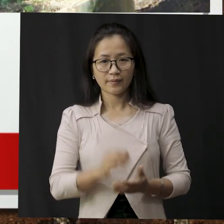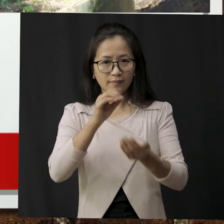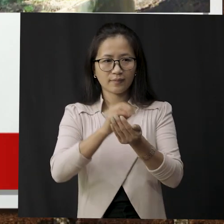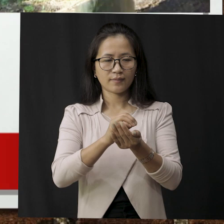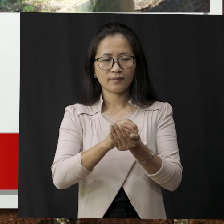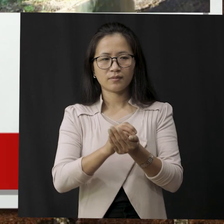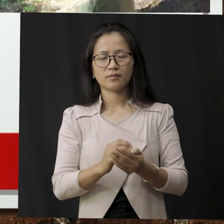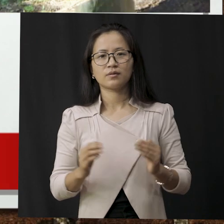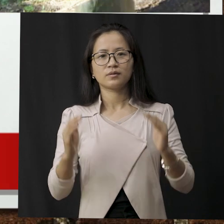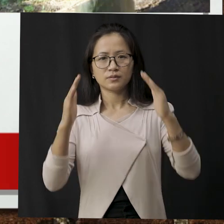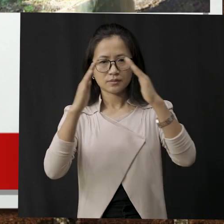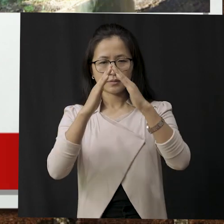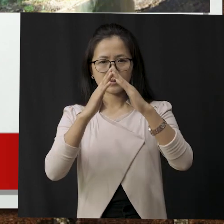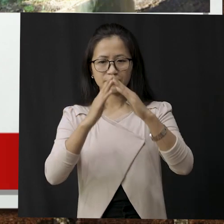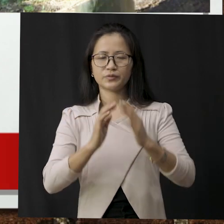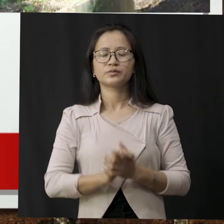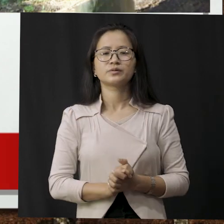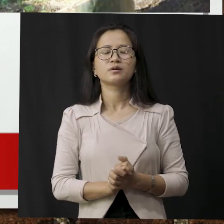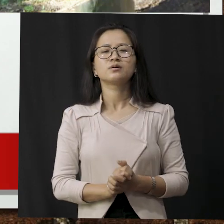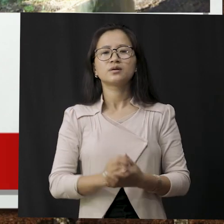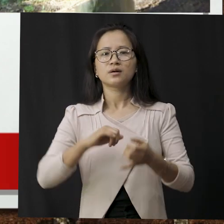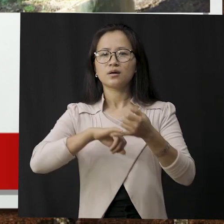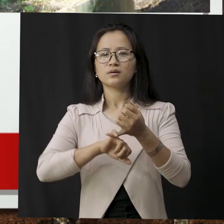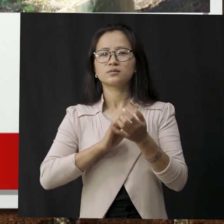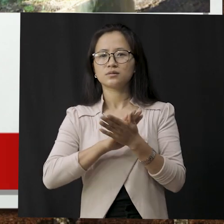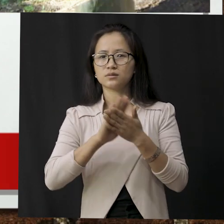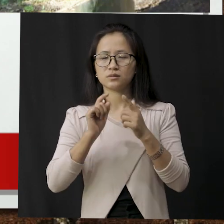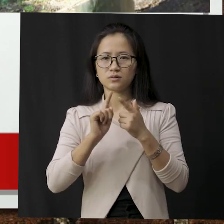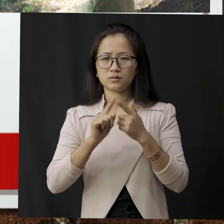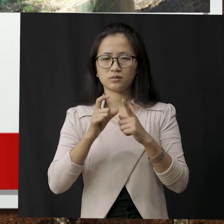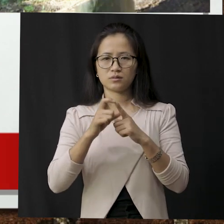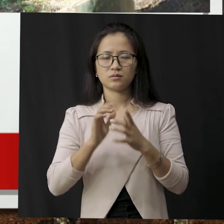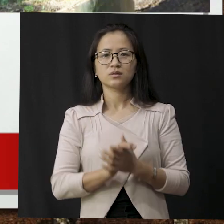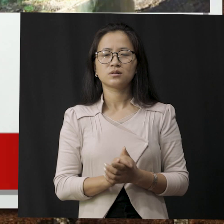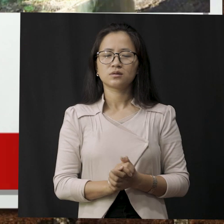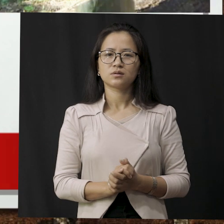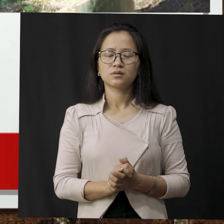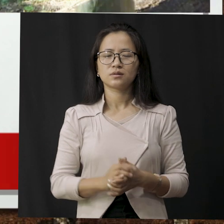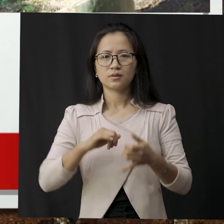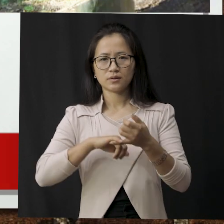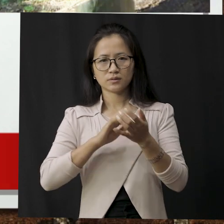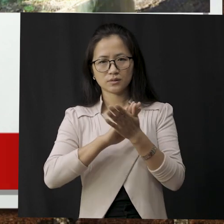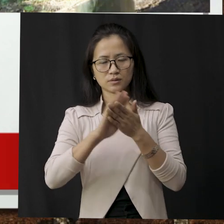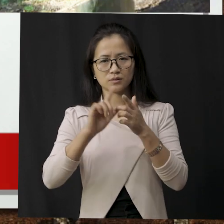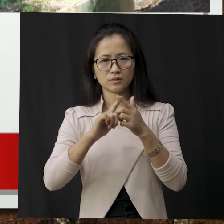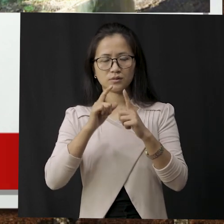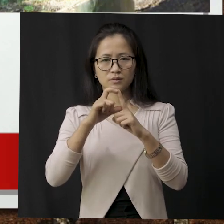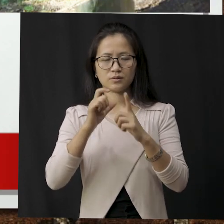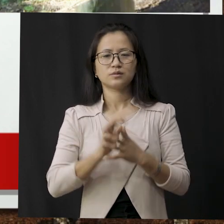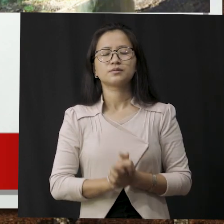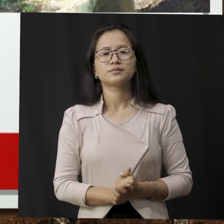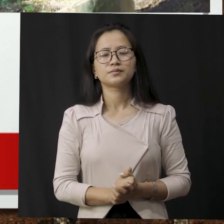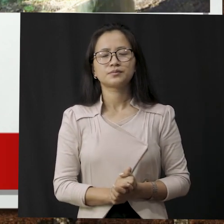kept in shed. Okay? They are kept in shed. S-H-E-D.